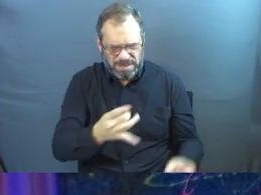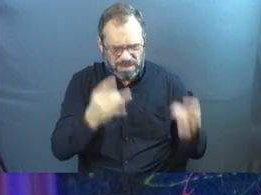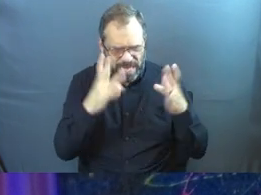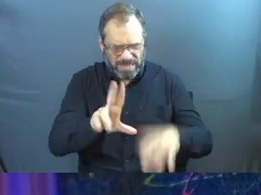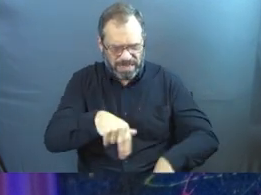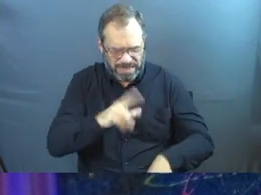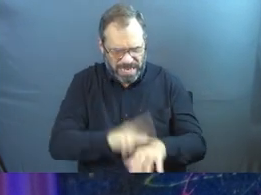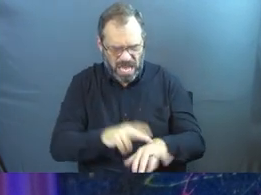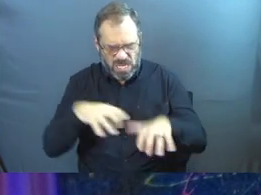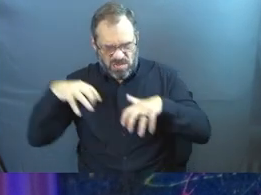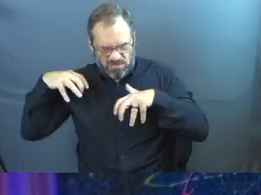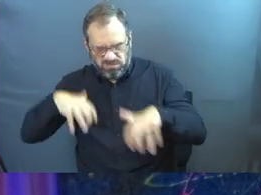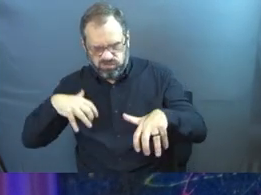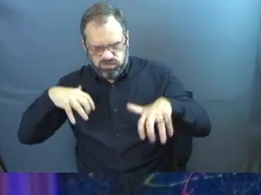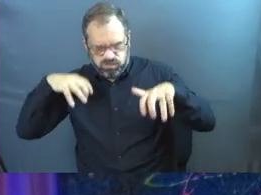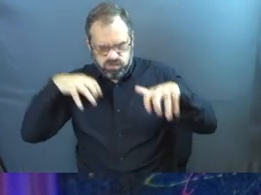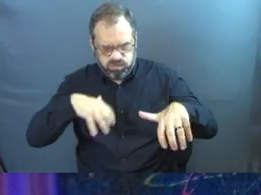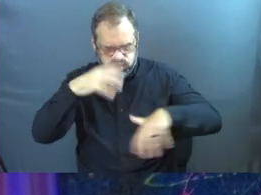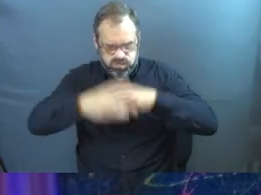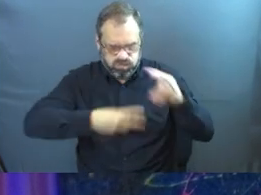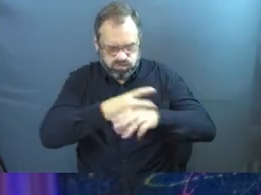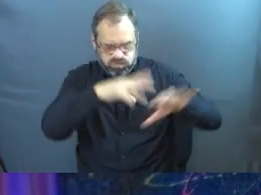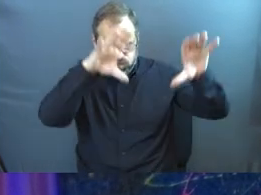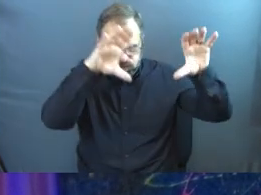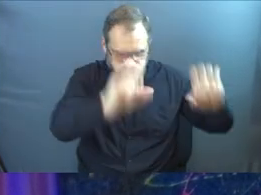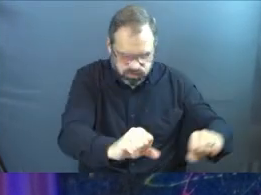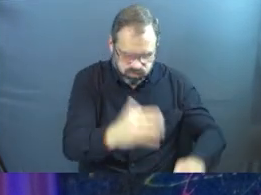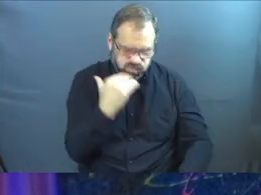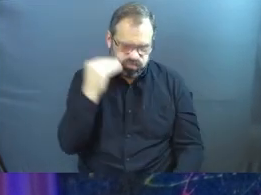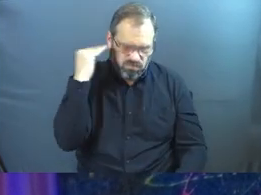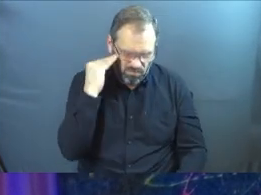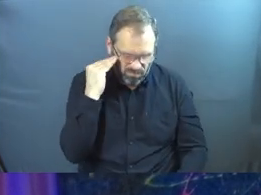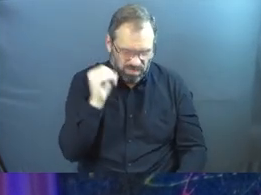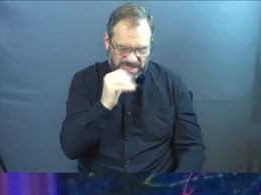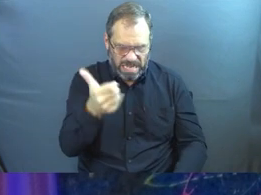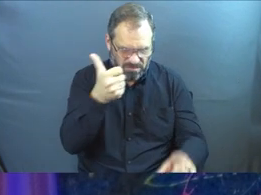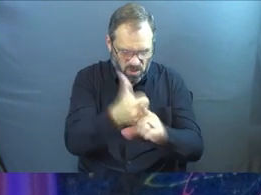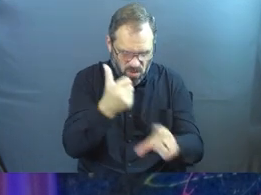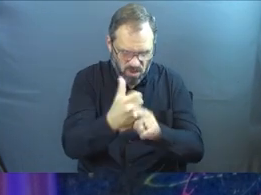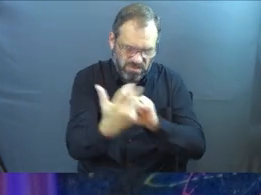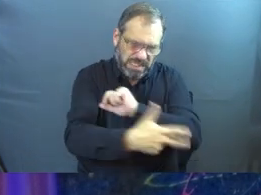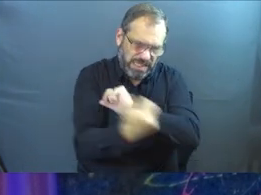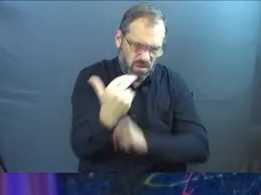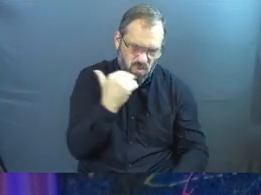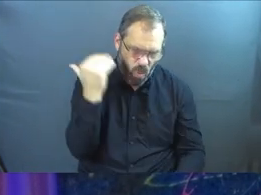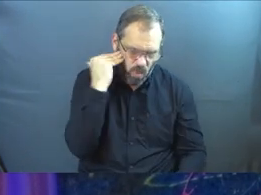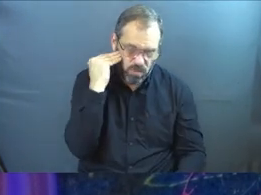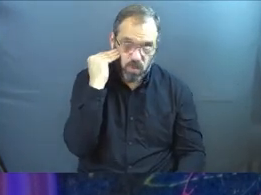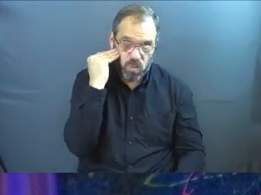nation who march through the breadth of the earth to seize dwellings that are not their own.